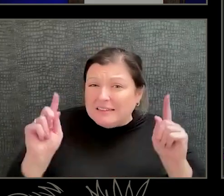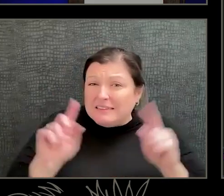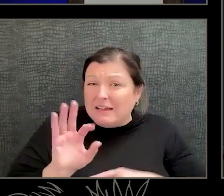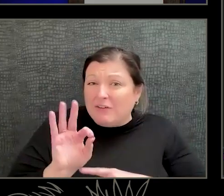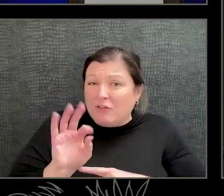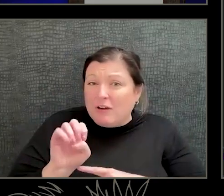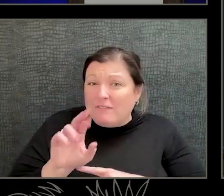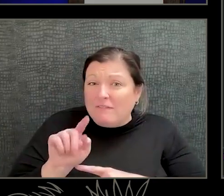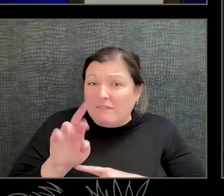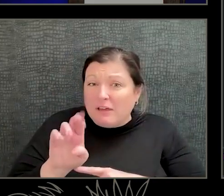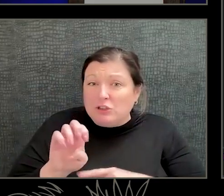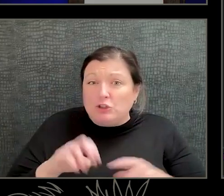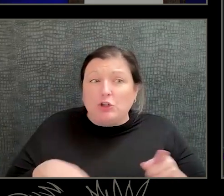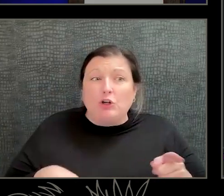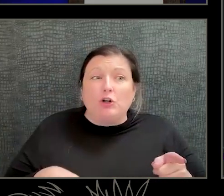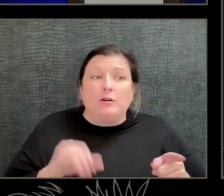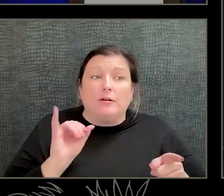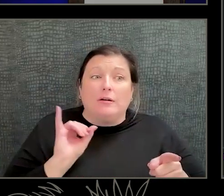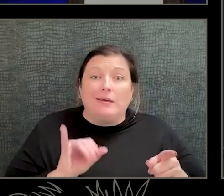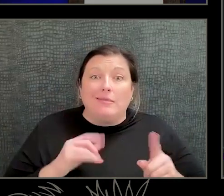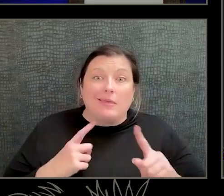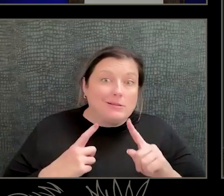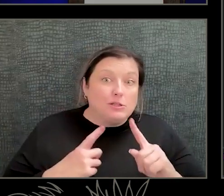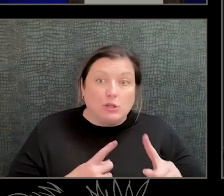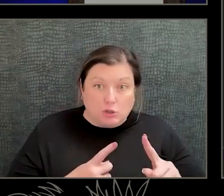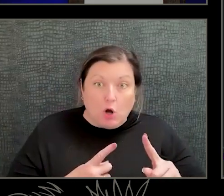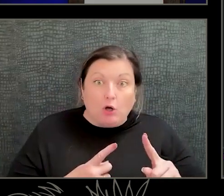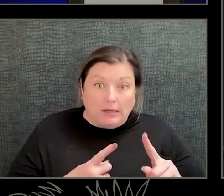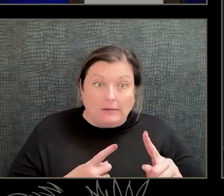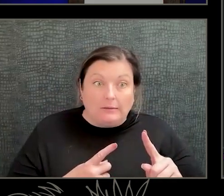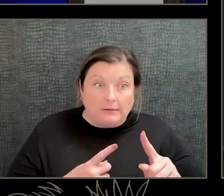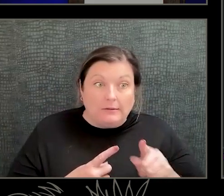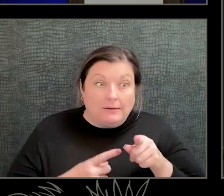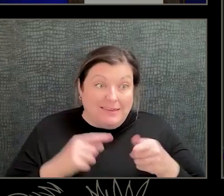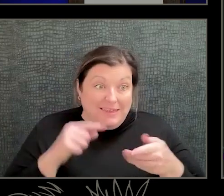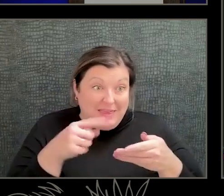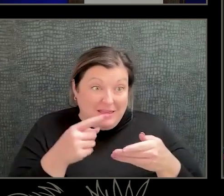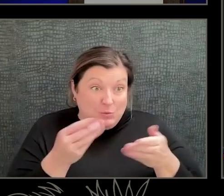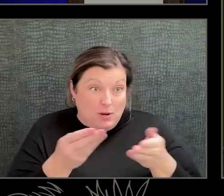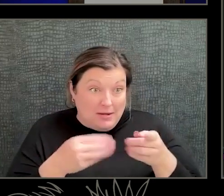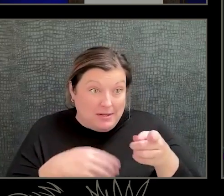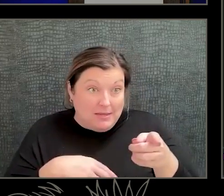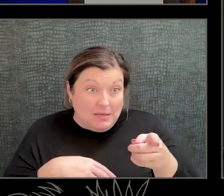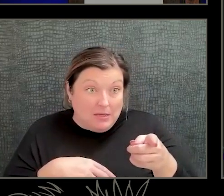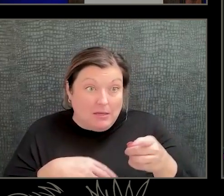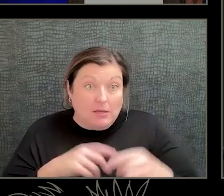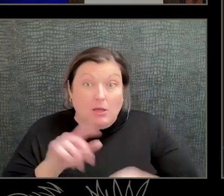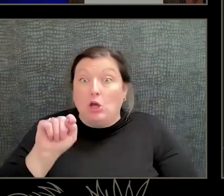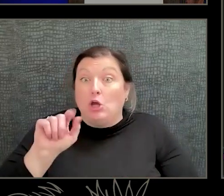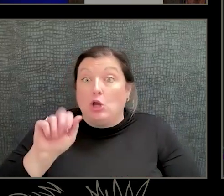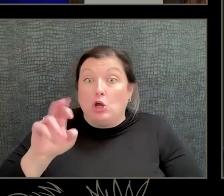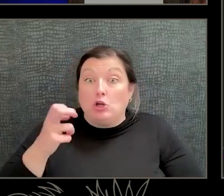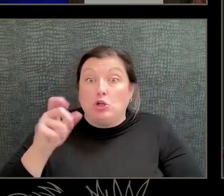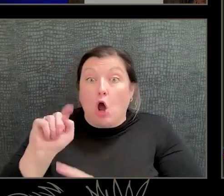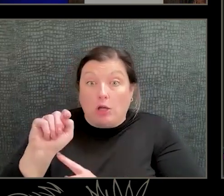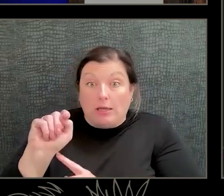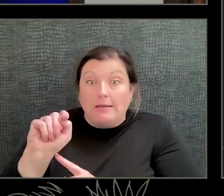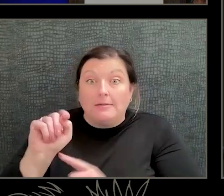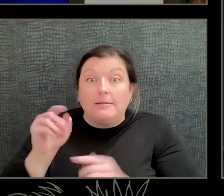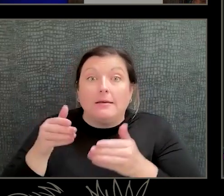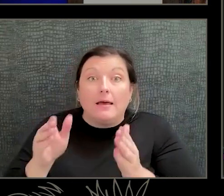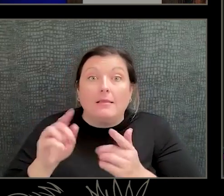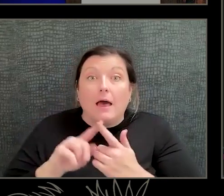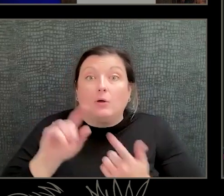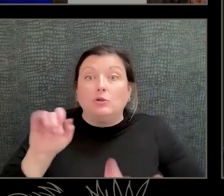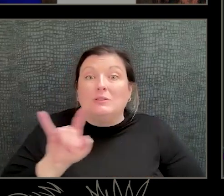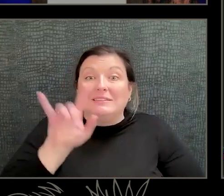feature, and that feature is the target feature, which is this one here. What target does is that it allows you